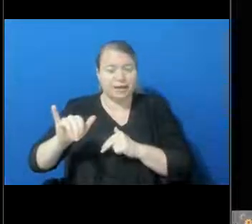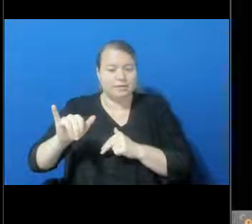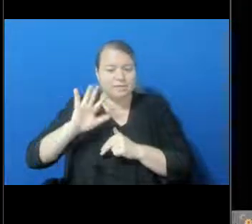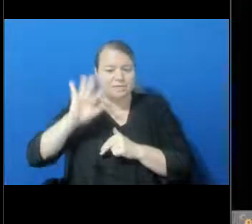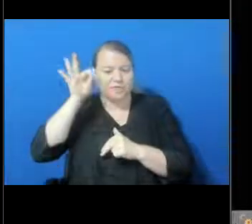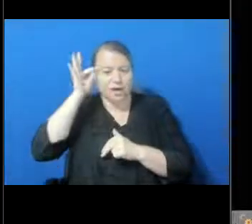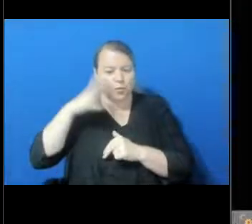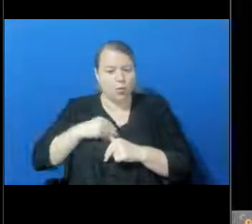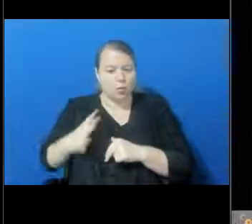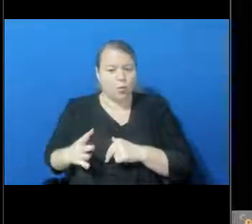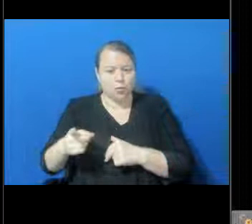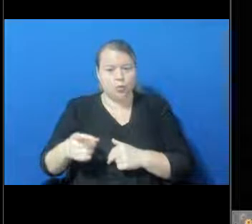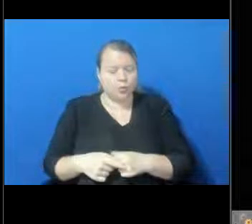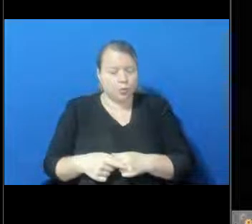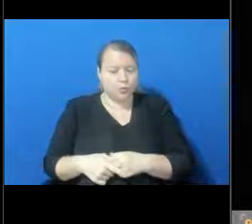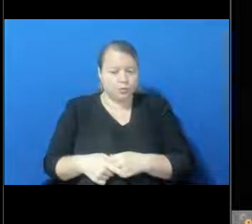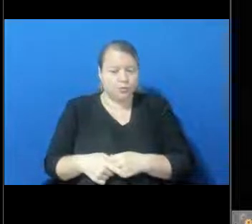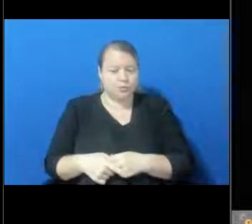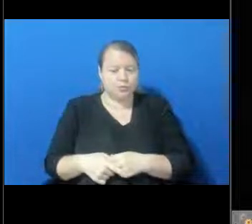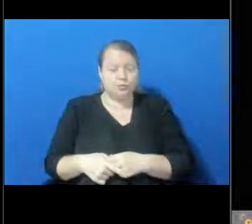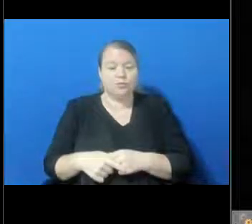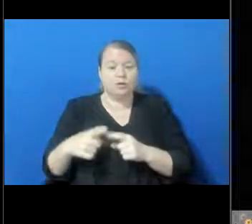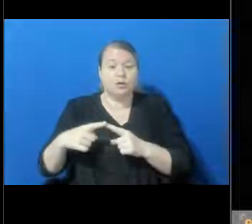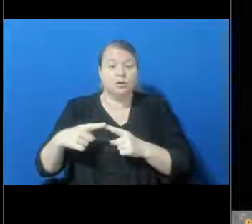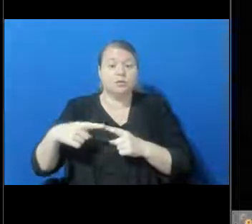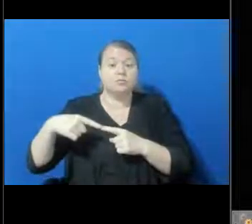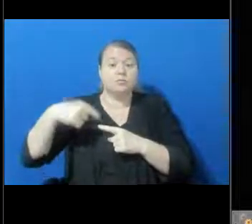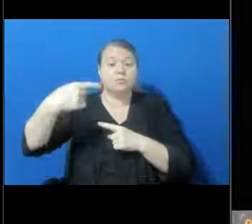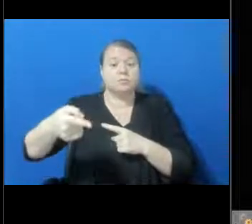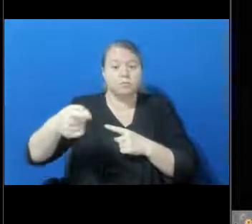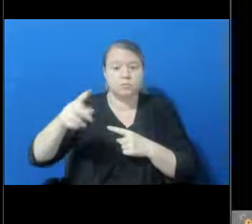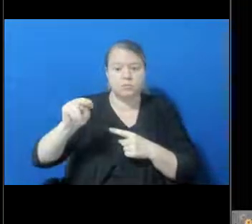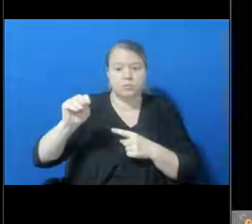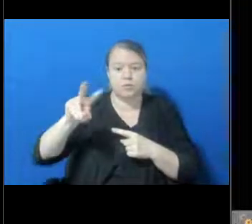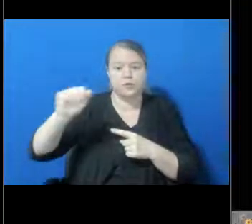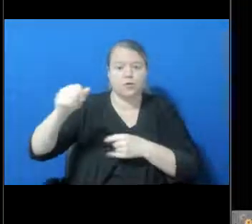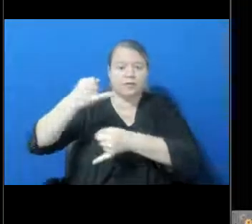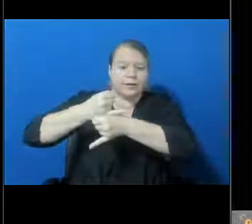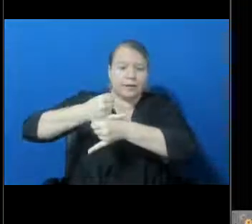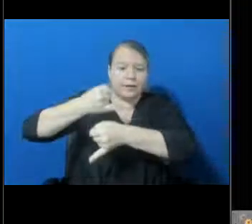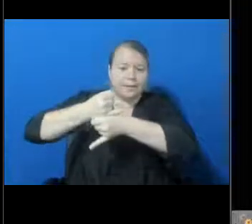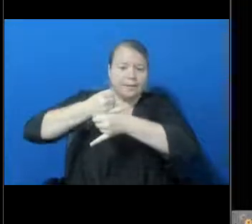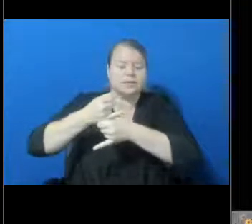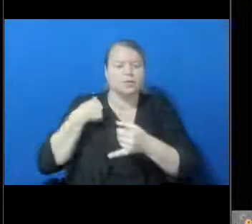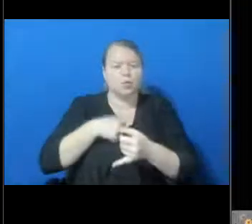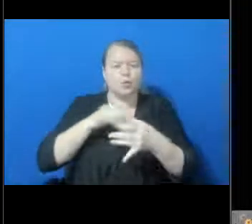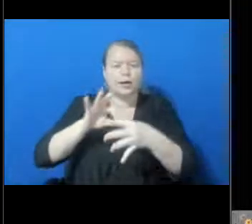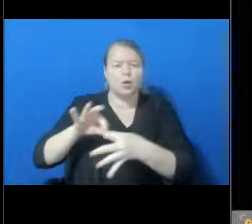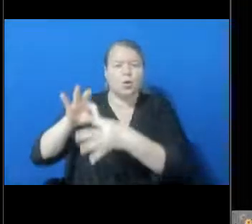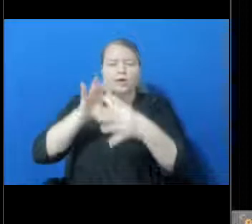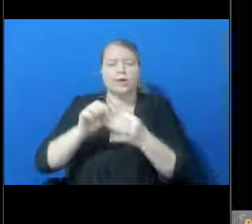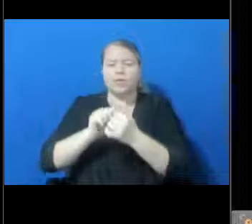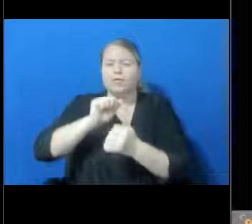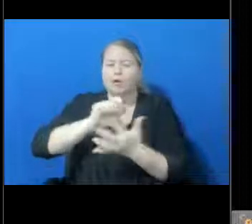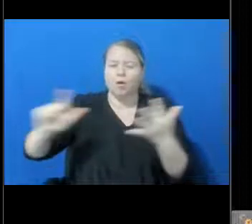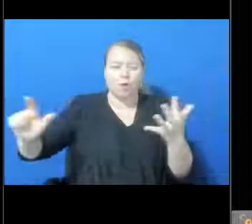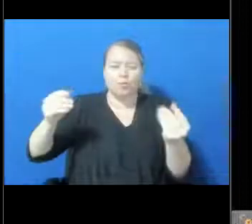building. And then adjacent to that is the Nova campus. We've been coordinating with all these property